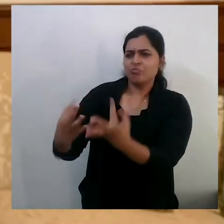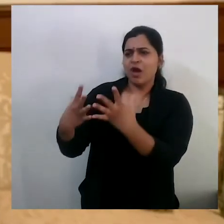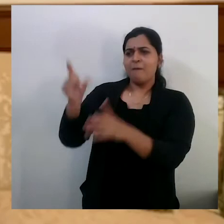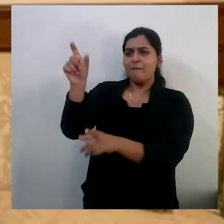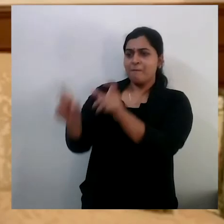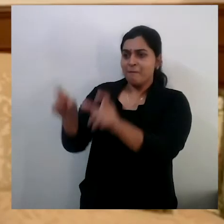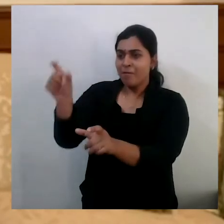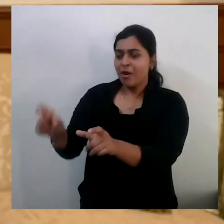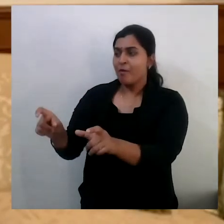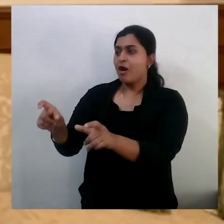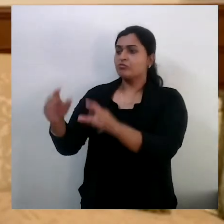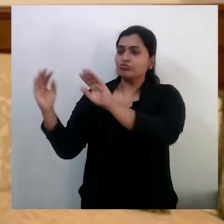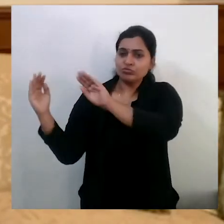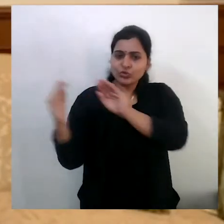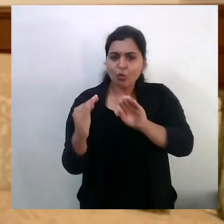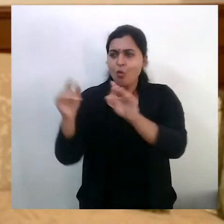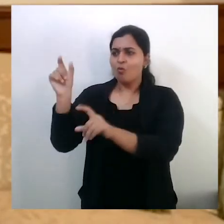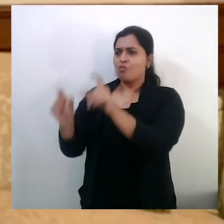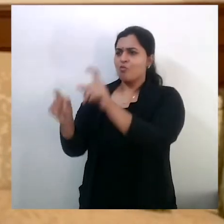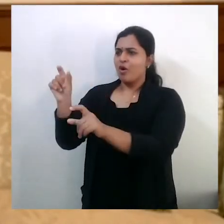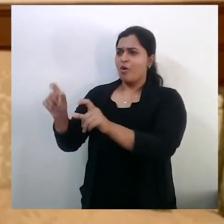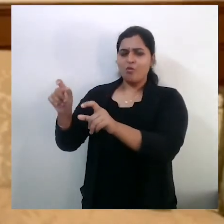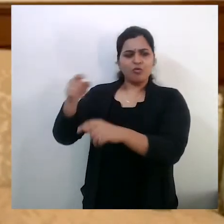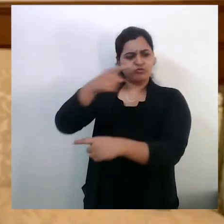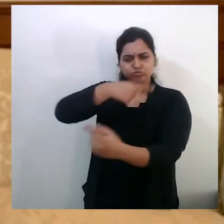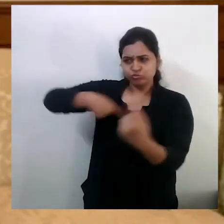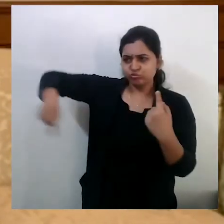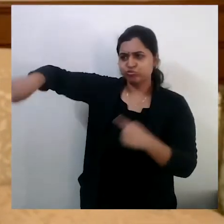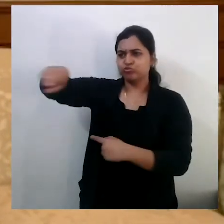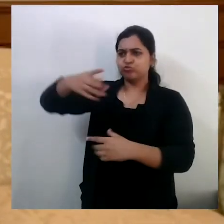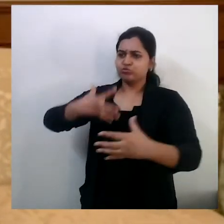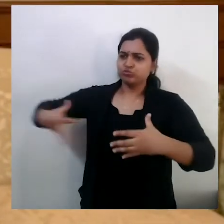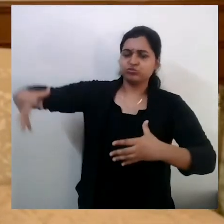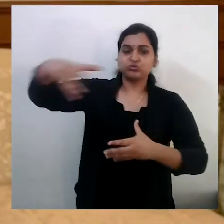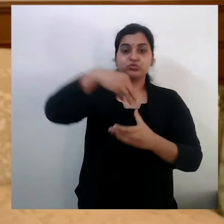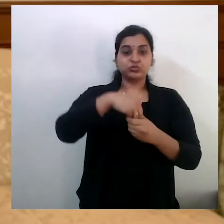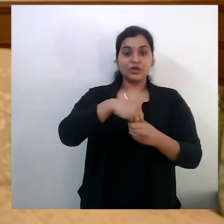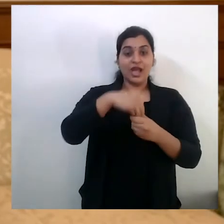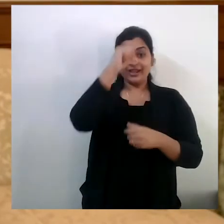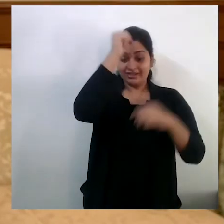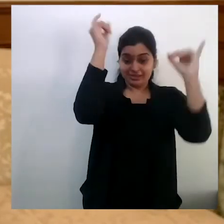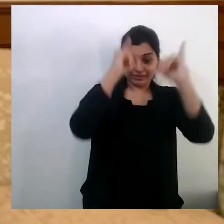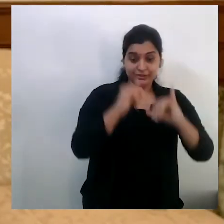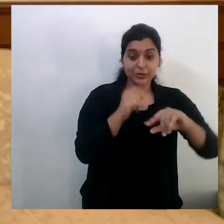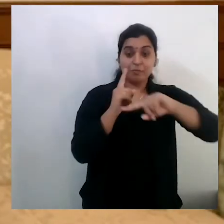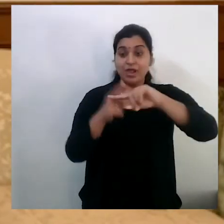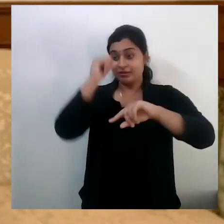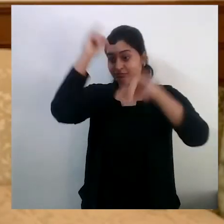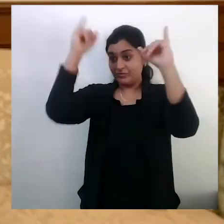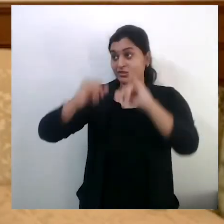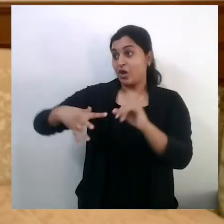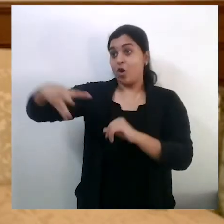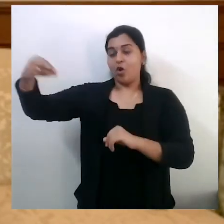well-wishers, patrons, supporters, both from within the country as also globally. I think this is a